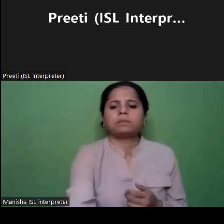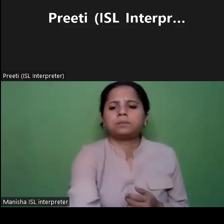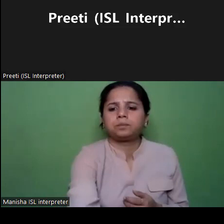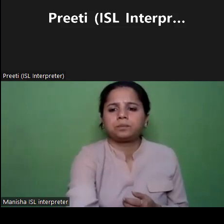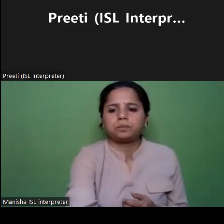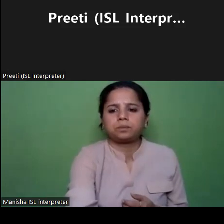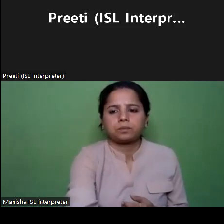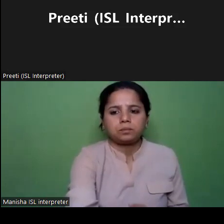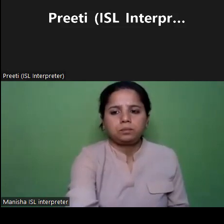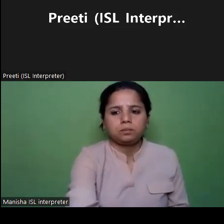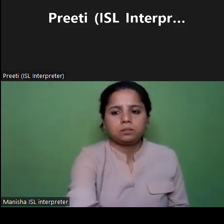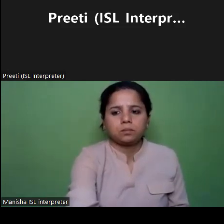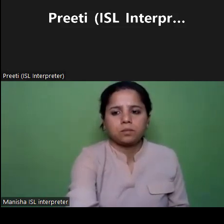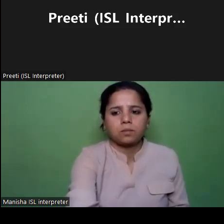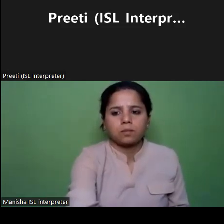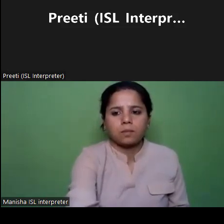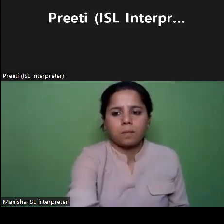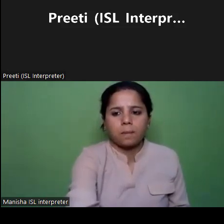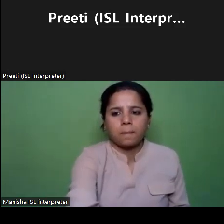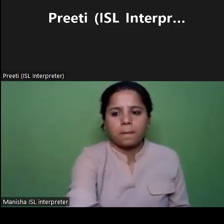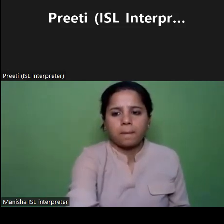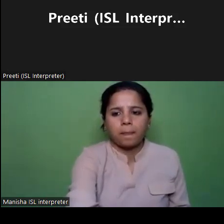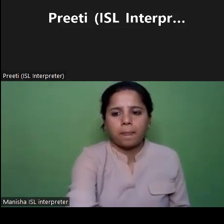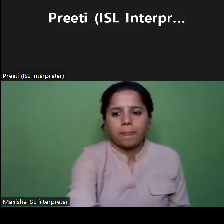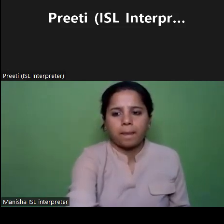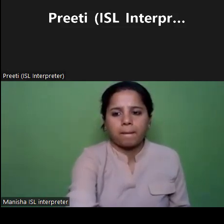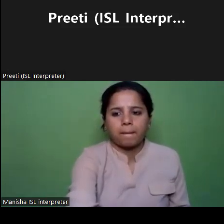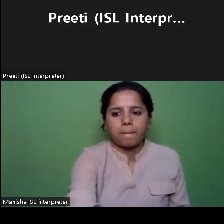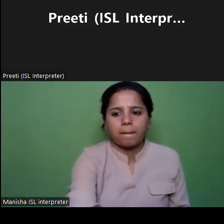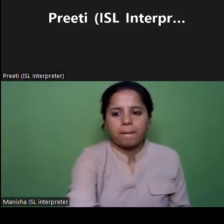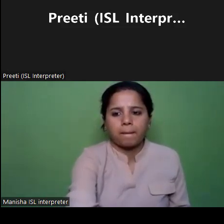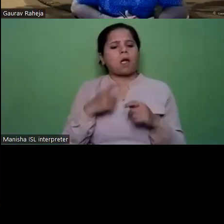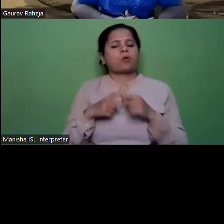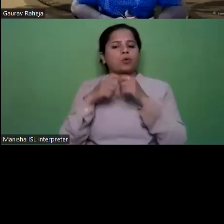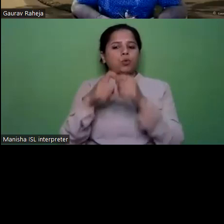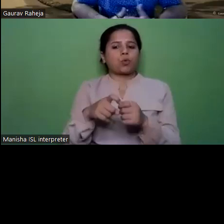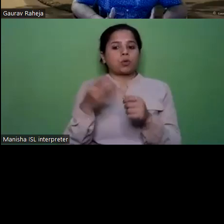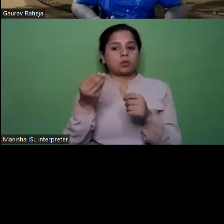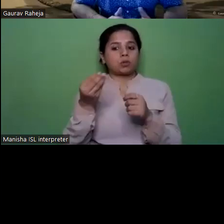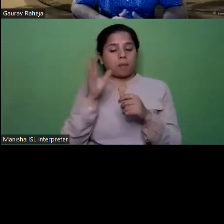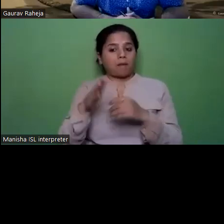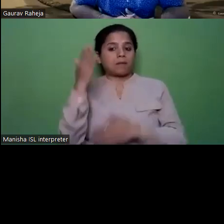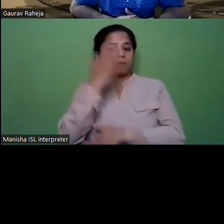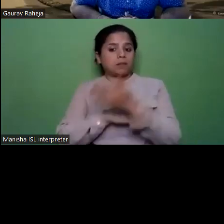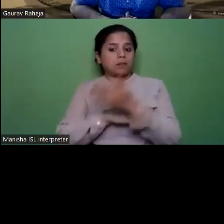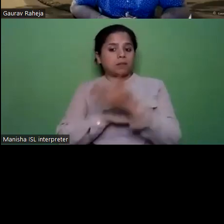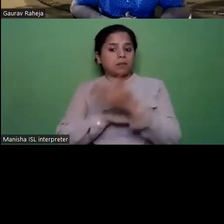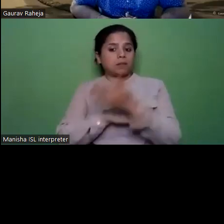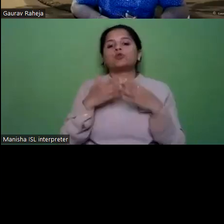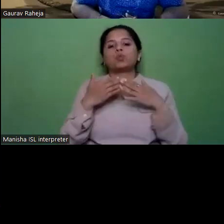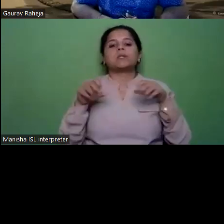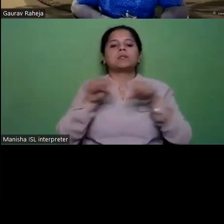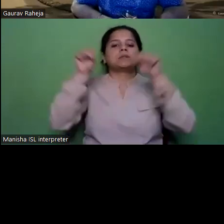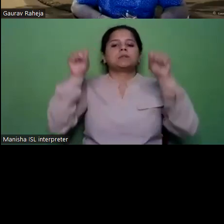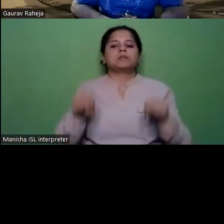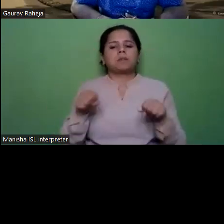all these questions. Rather, some of you might have some disabilities and are part of an educational system. I'm sure